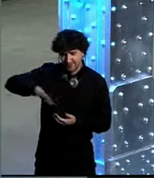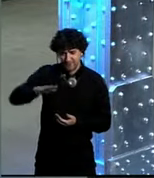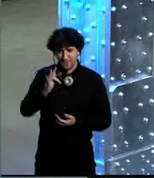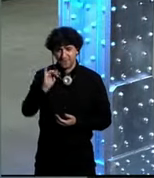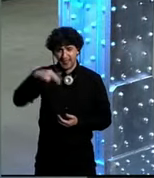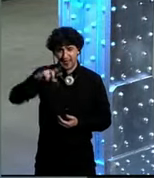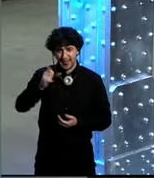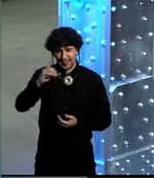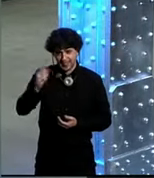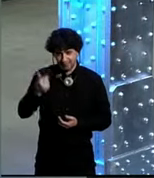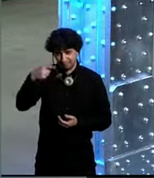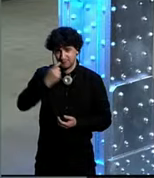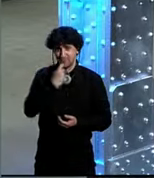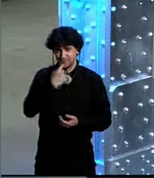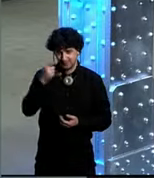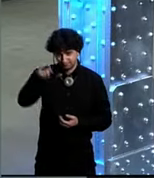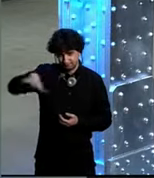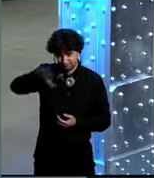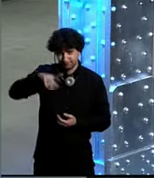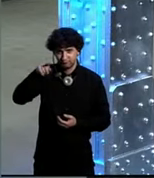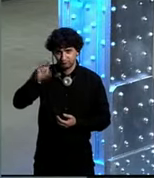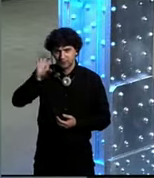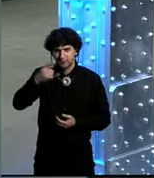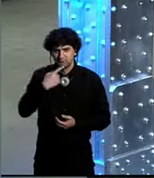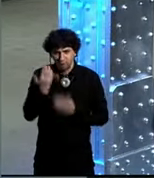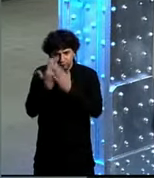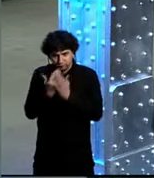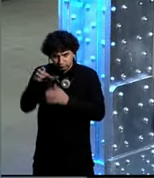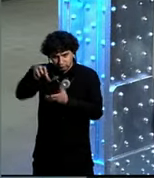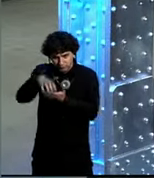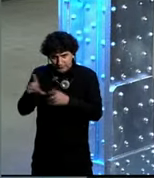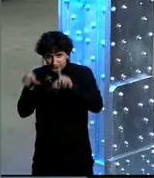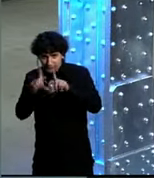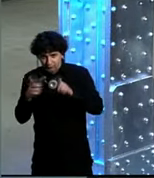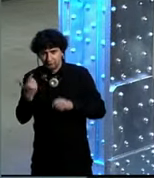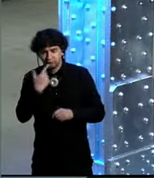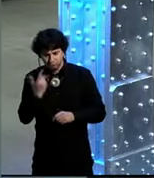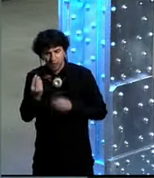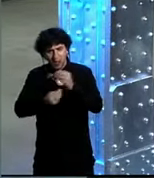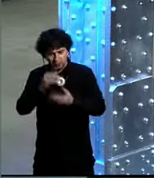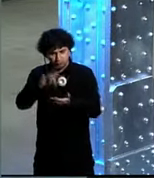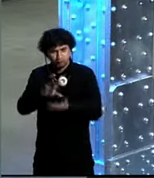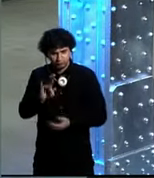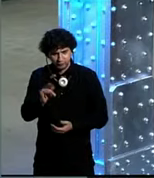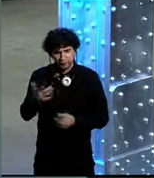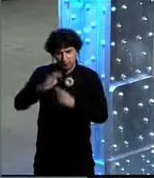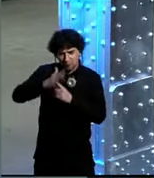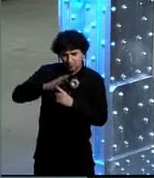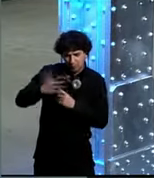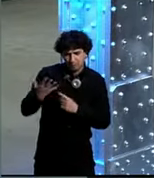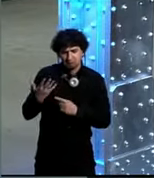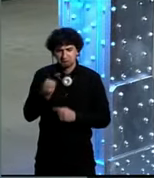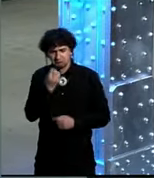to build a television studio, as you do with your friends, if you find an old mill. And you invite people